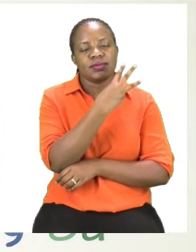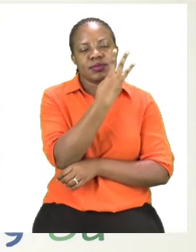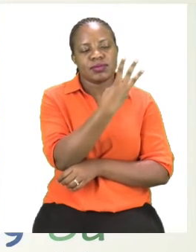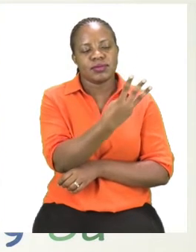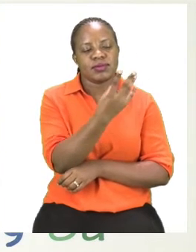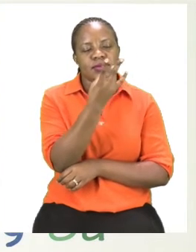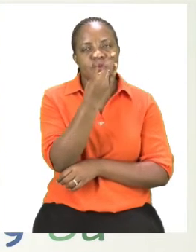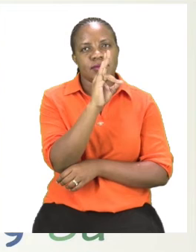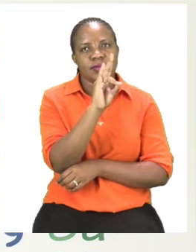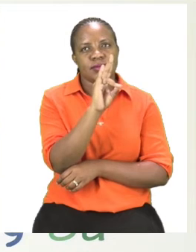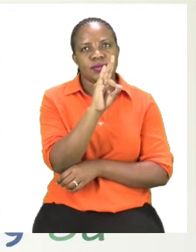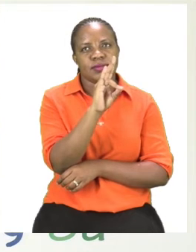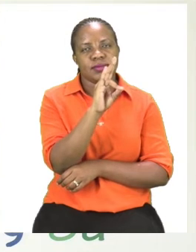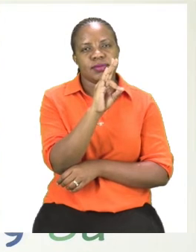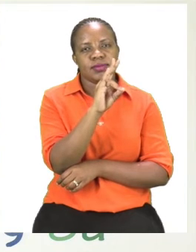37,